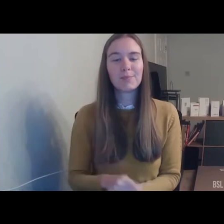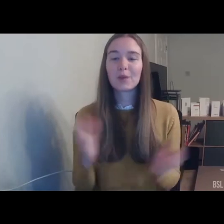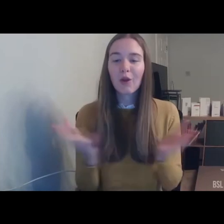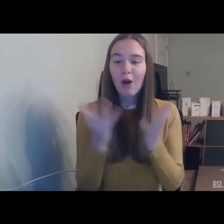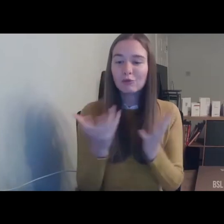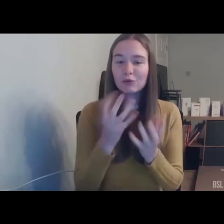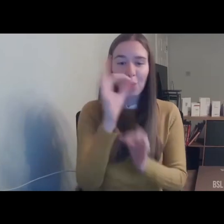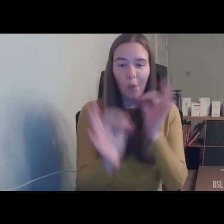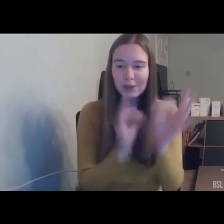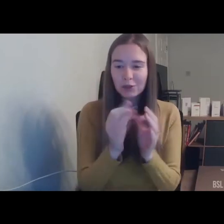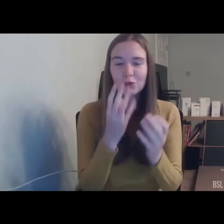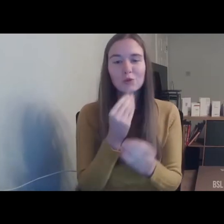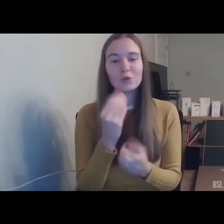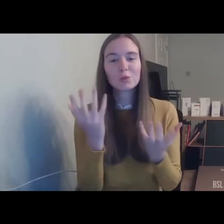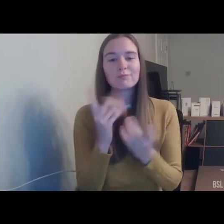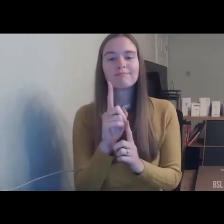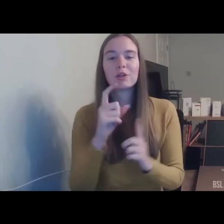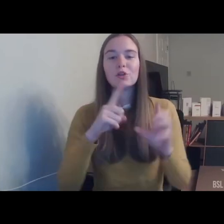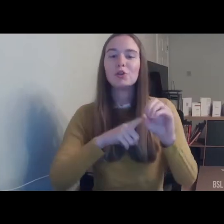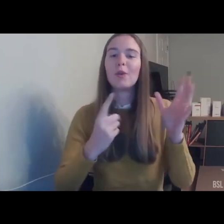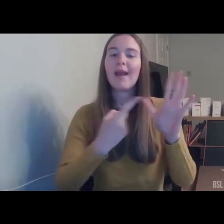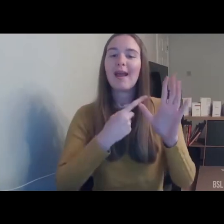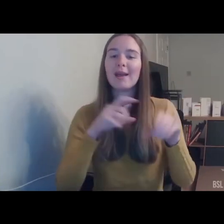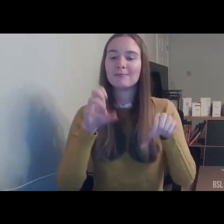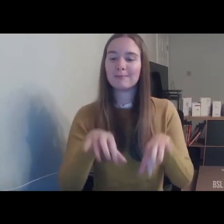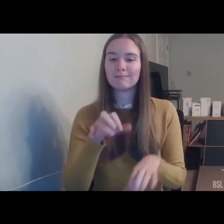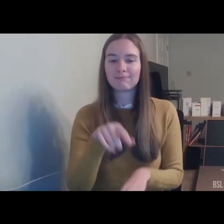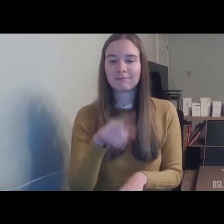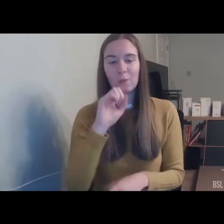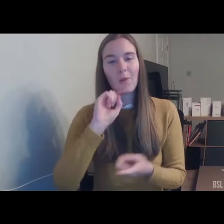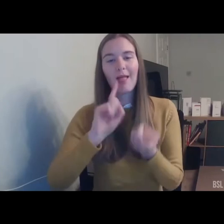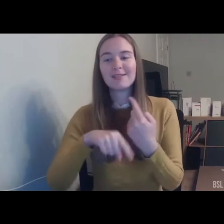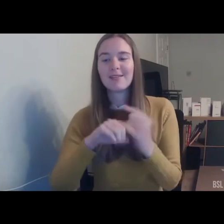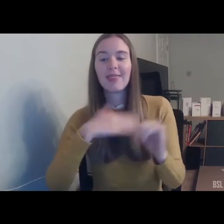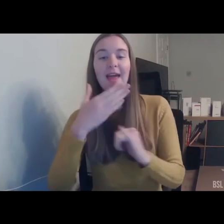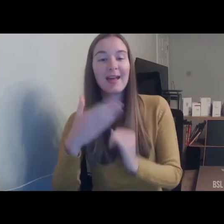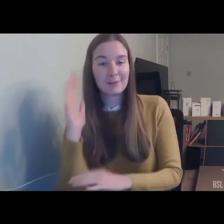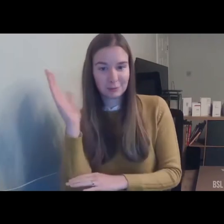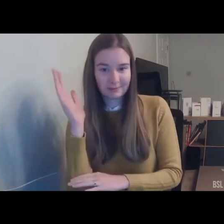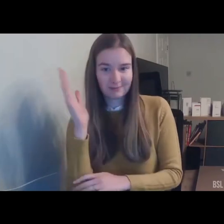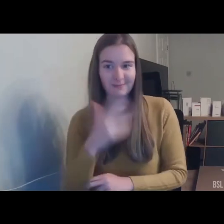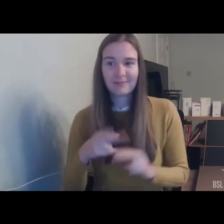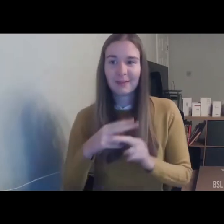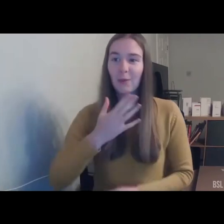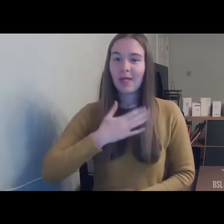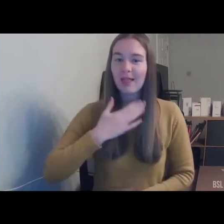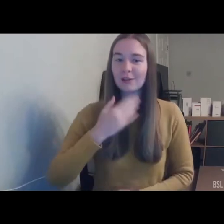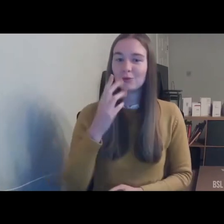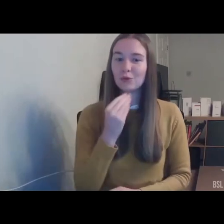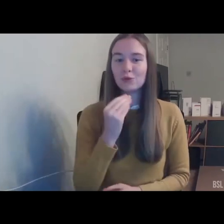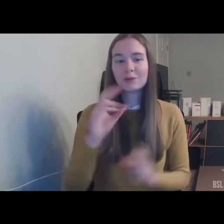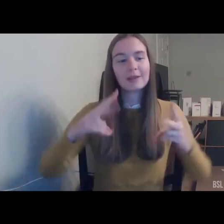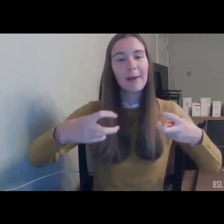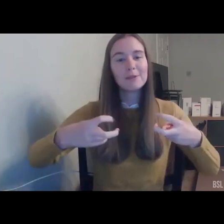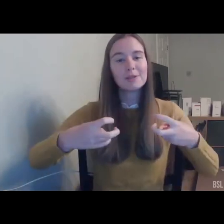throughout the talk using the Q&A function. We're going to address all of those at the end. If you would like to use the closed caption function please enable